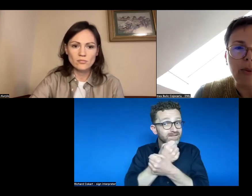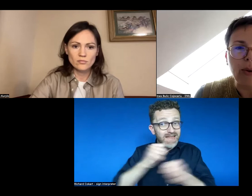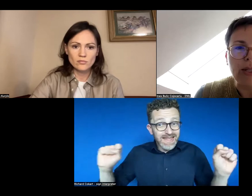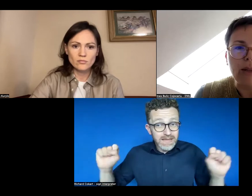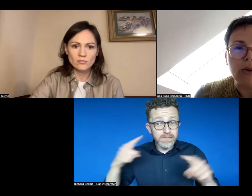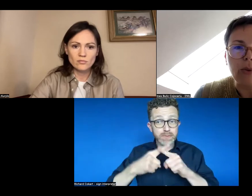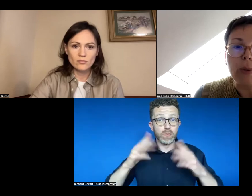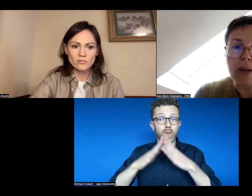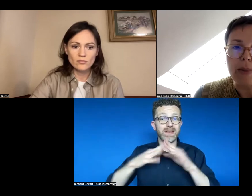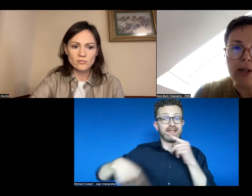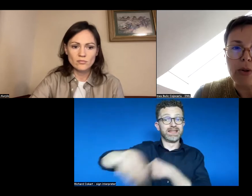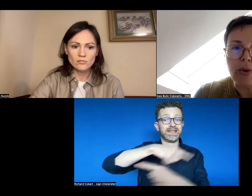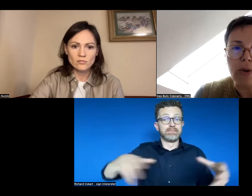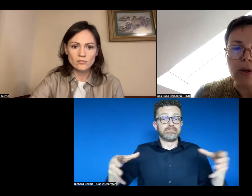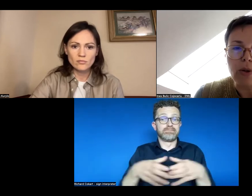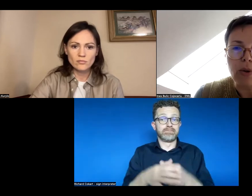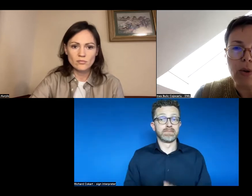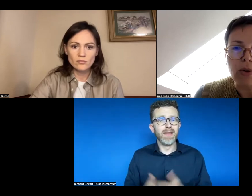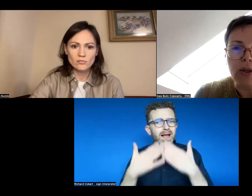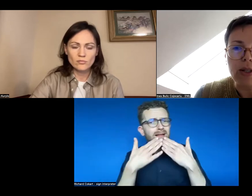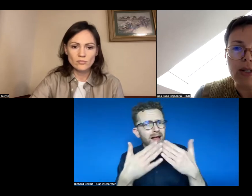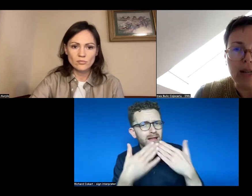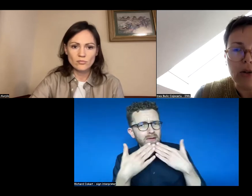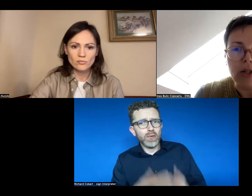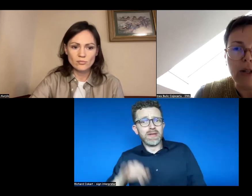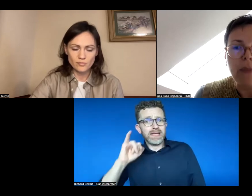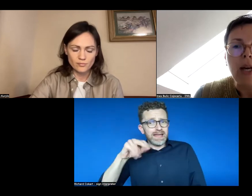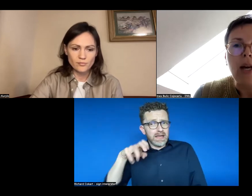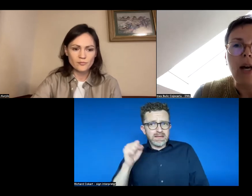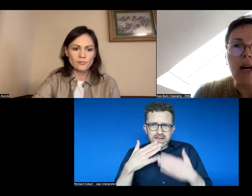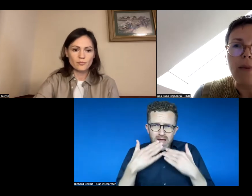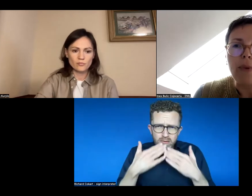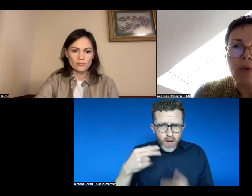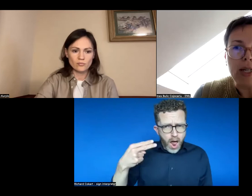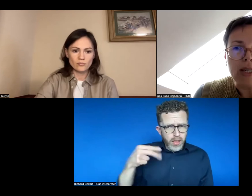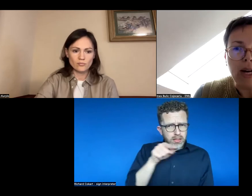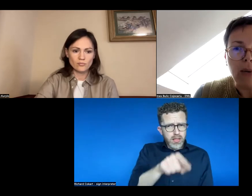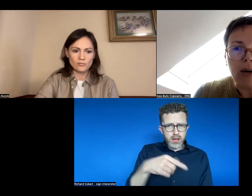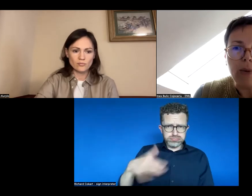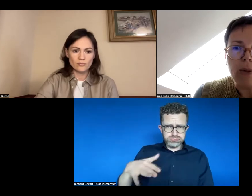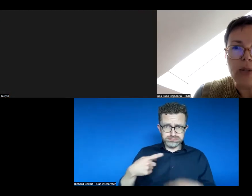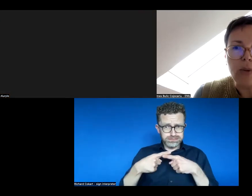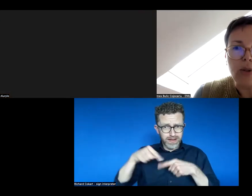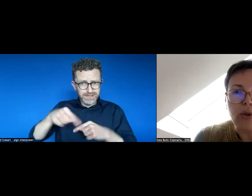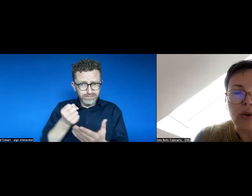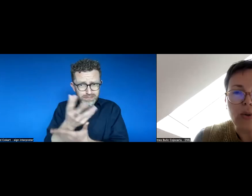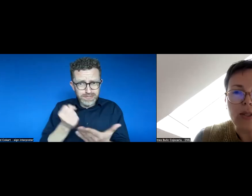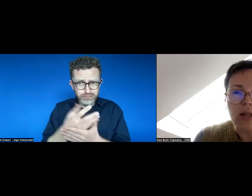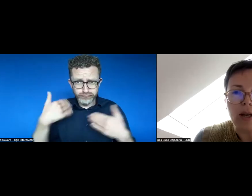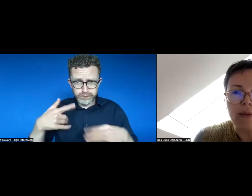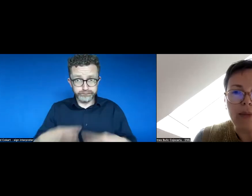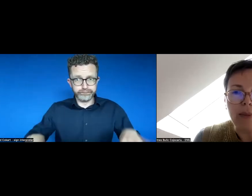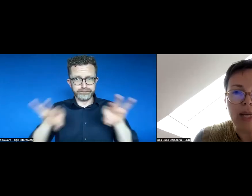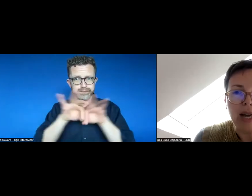DRI's report, and I'm sure we will get back to you during the discussion. Right now, I would like to